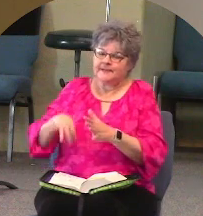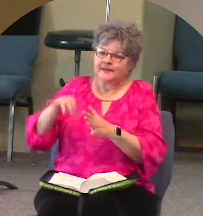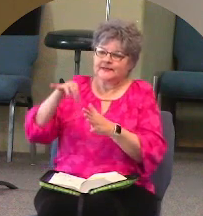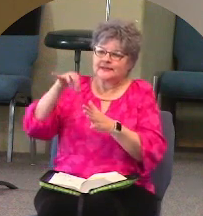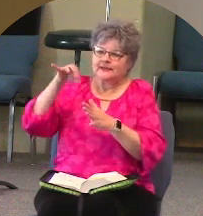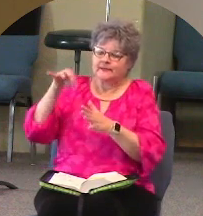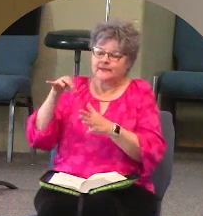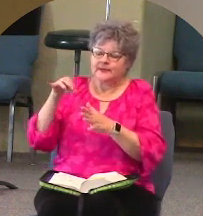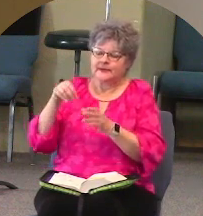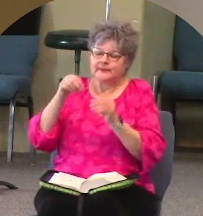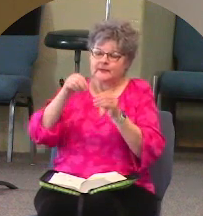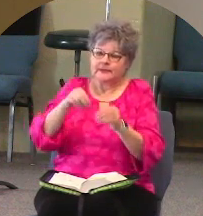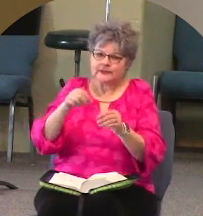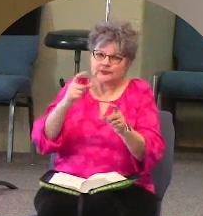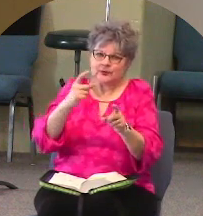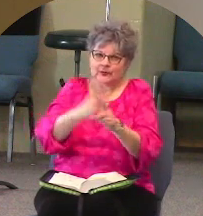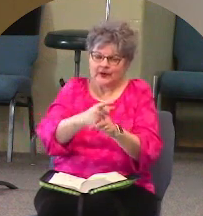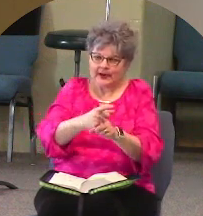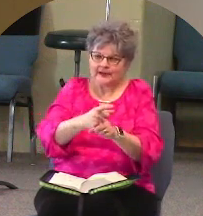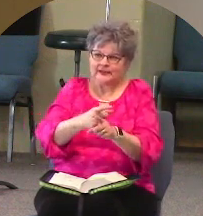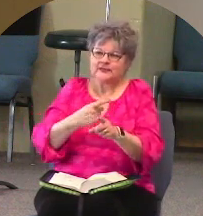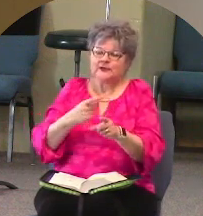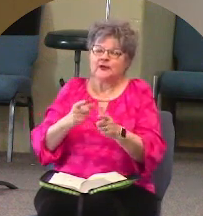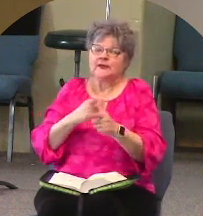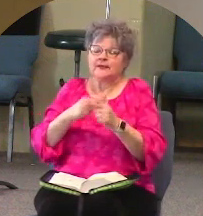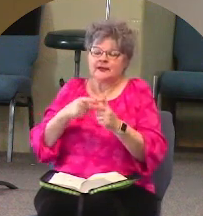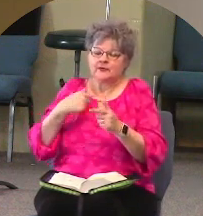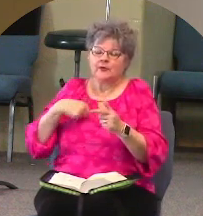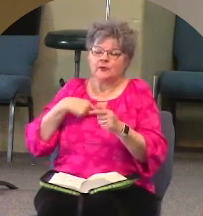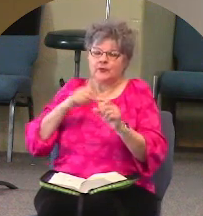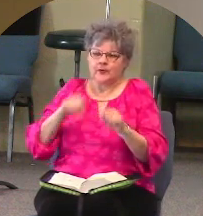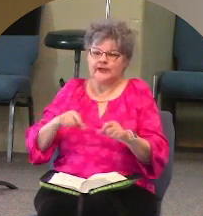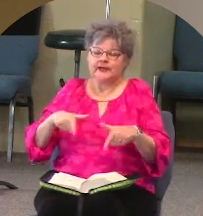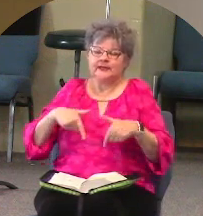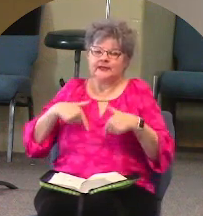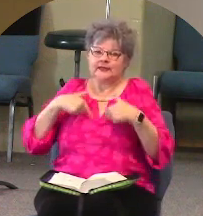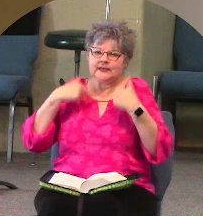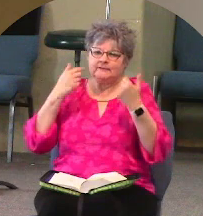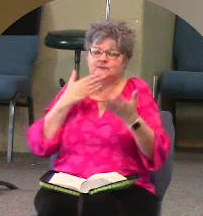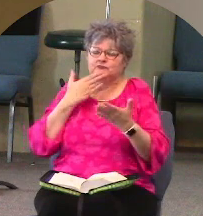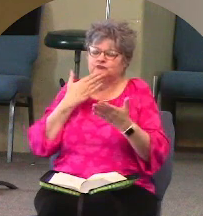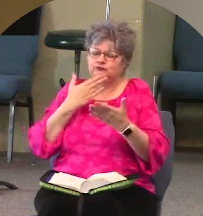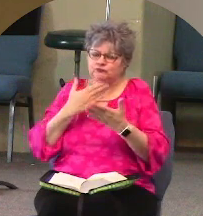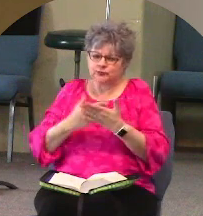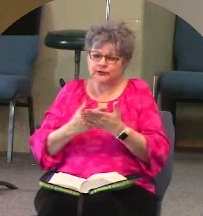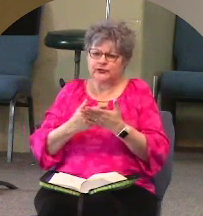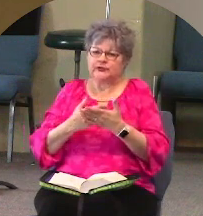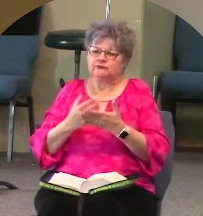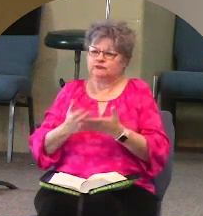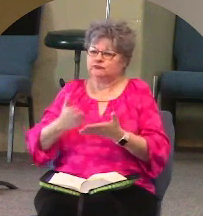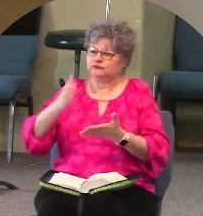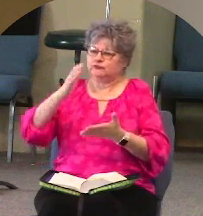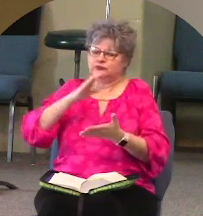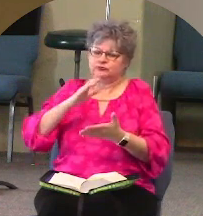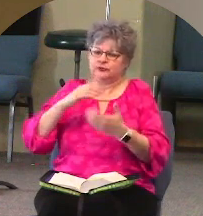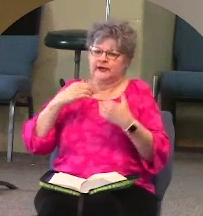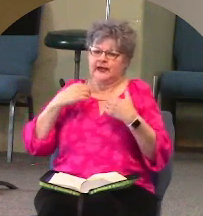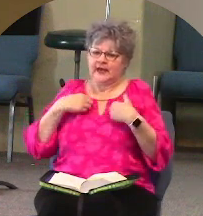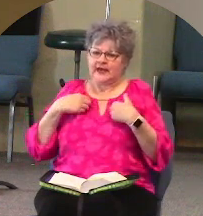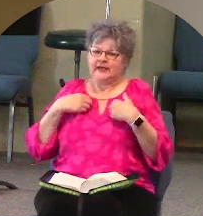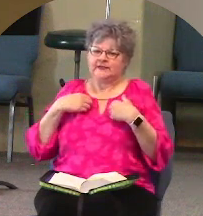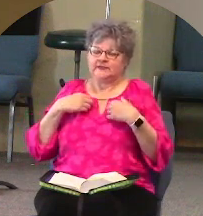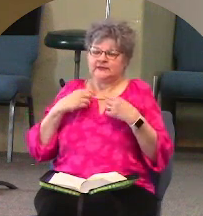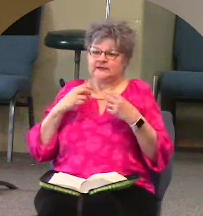us, so that we can live a life that is fruitful, is full of value and full of